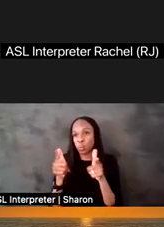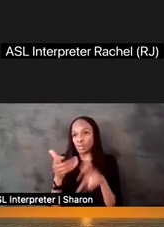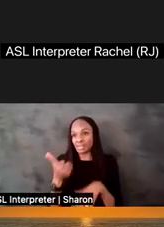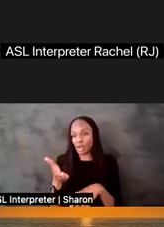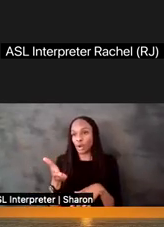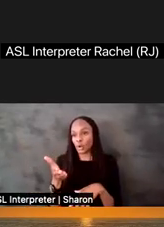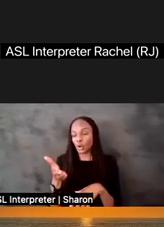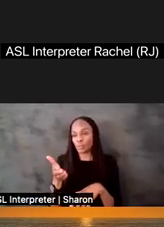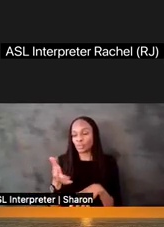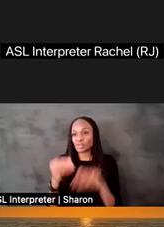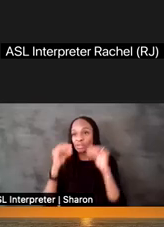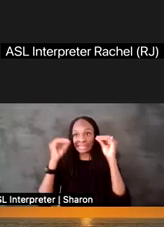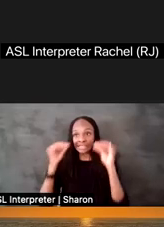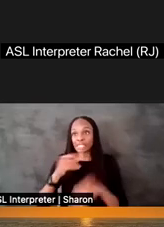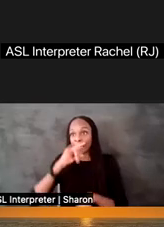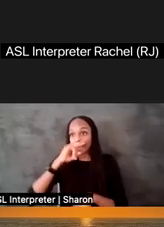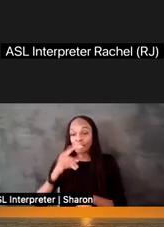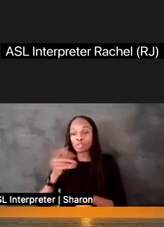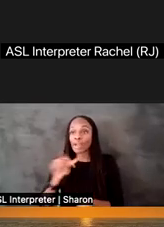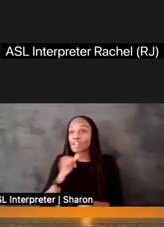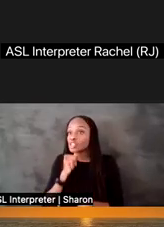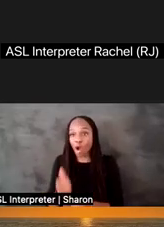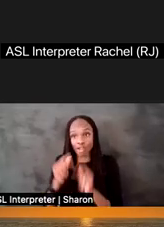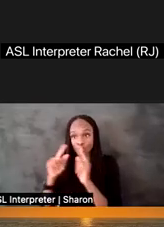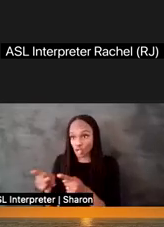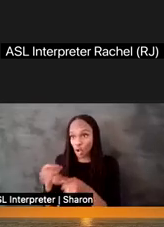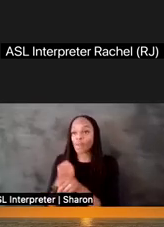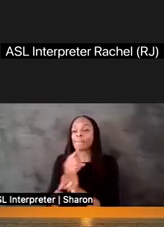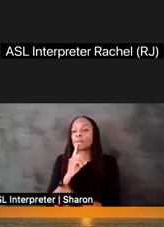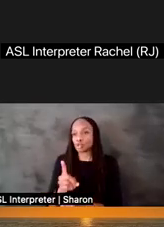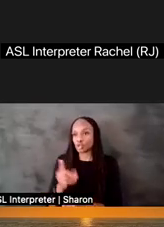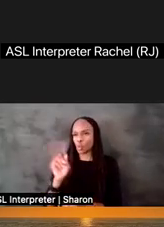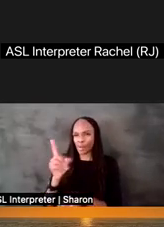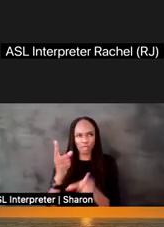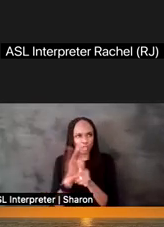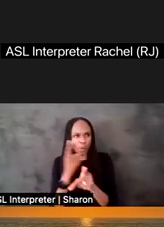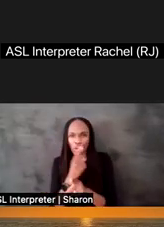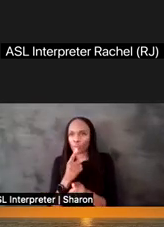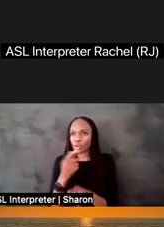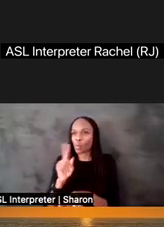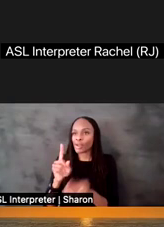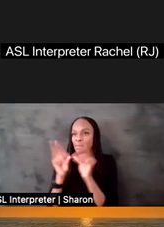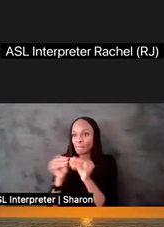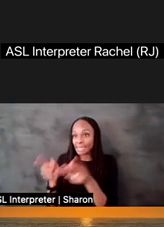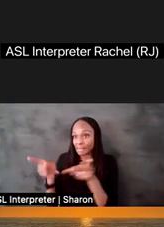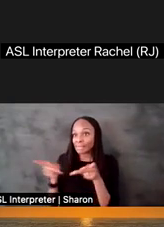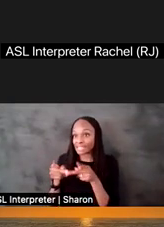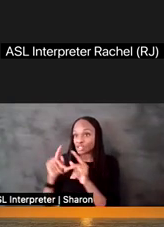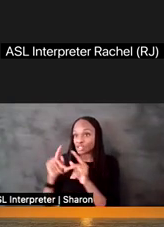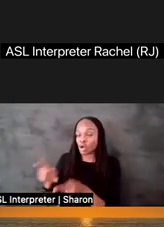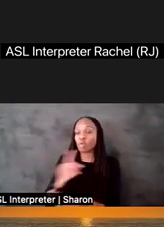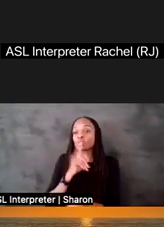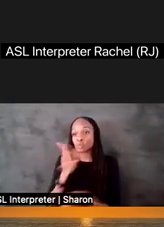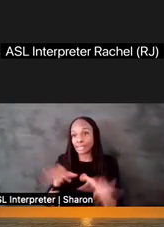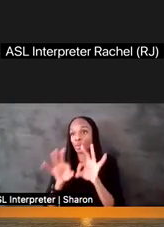kids where not to go and making sure they know the appropriate place or where your meeting place is to go is really